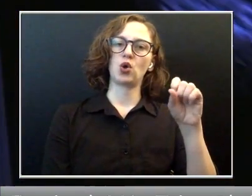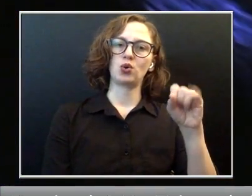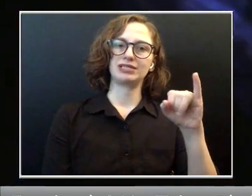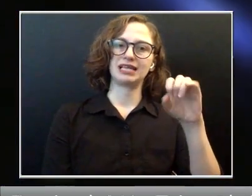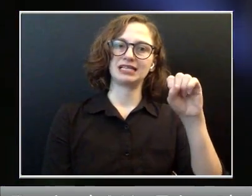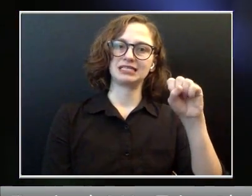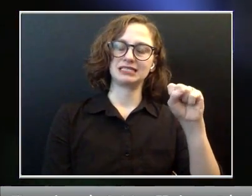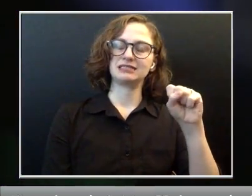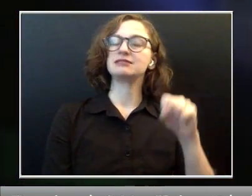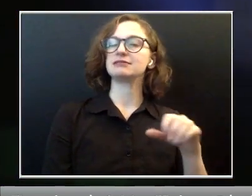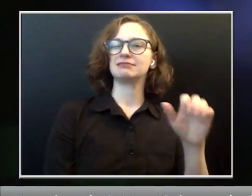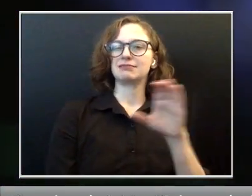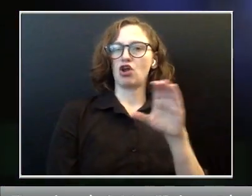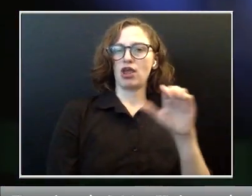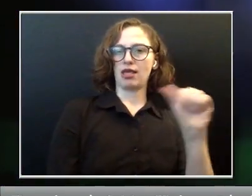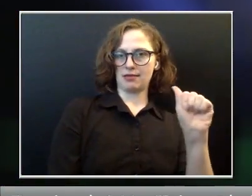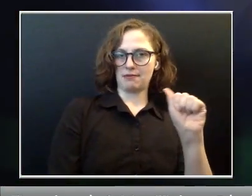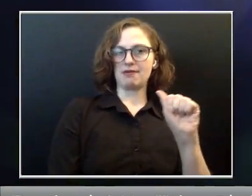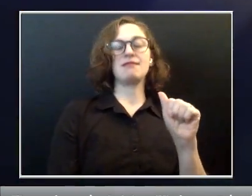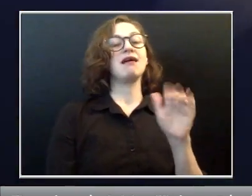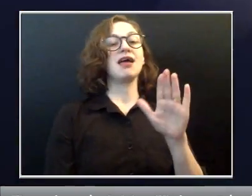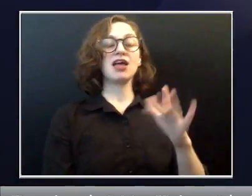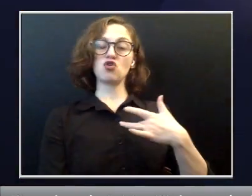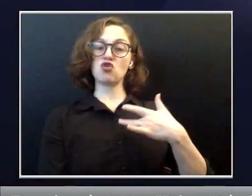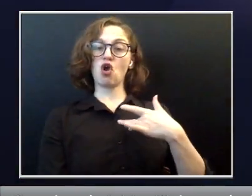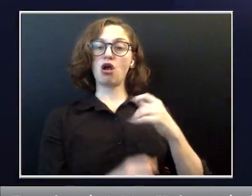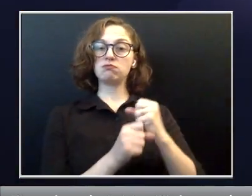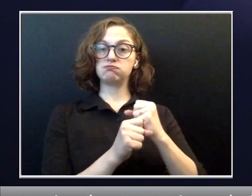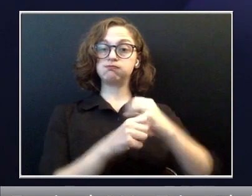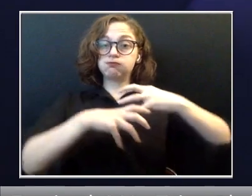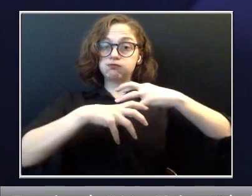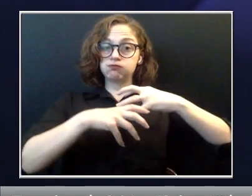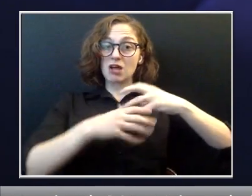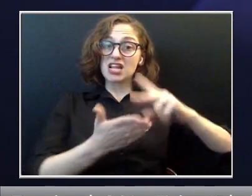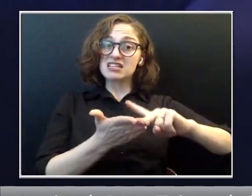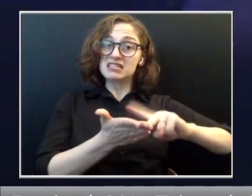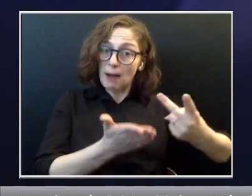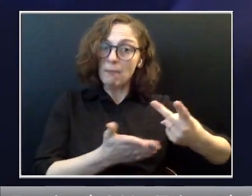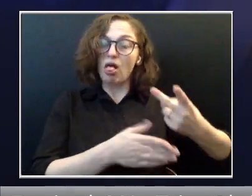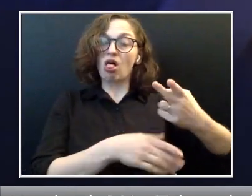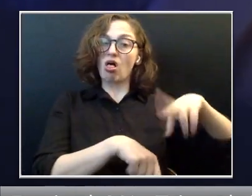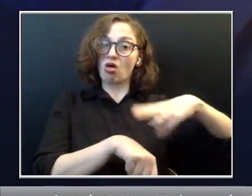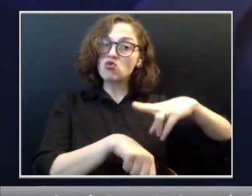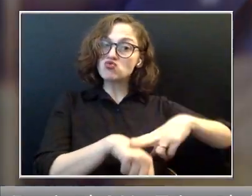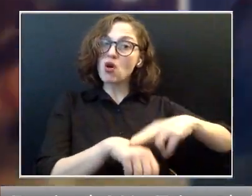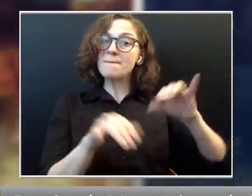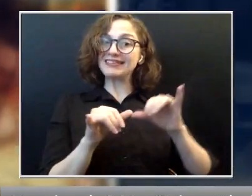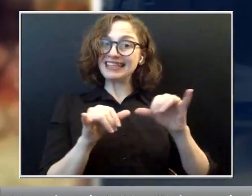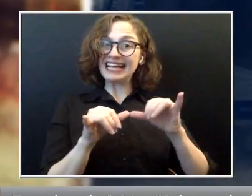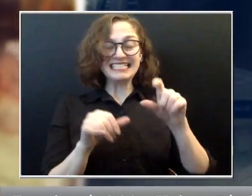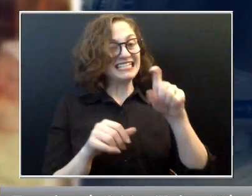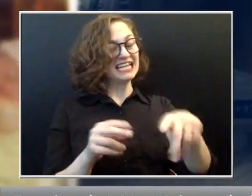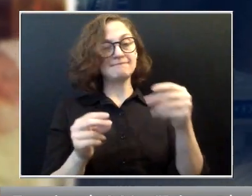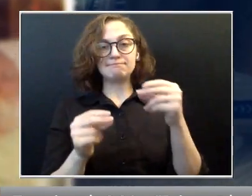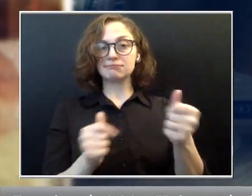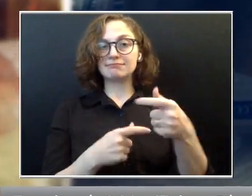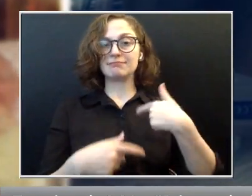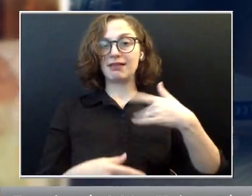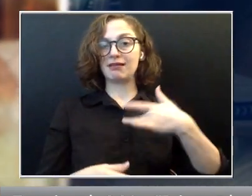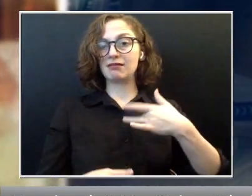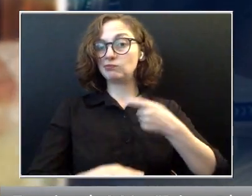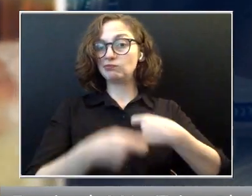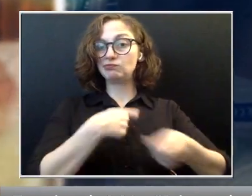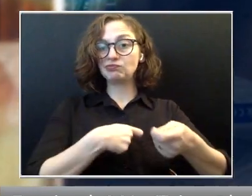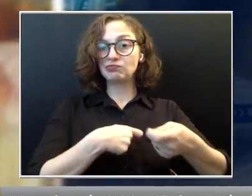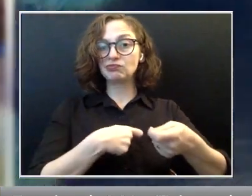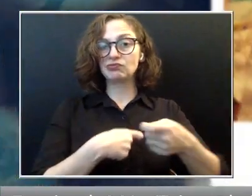had grown twice the size of what it should be, and he needed a transplant as soon as possible. We have total a strong faith